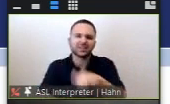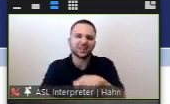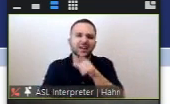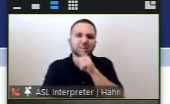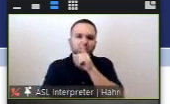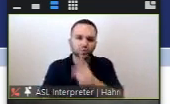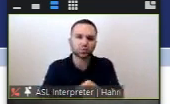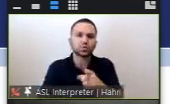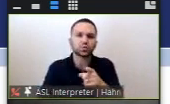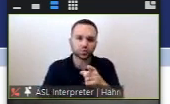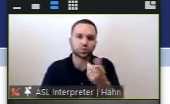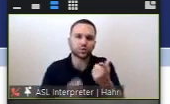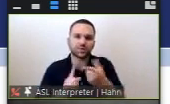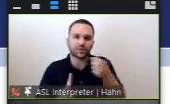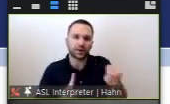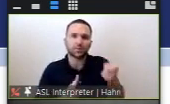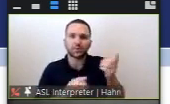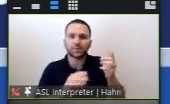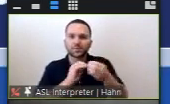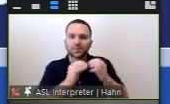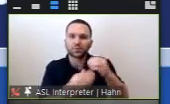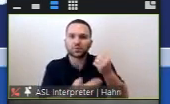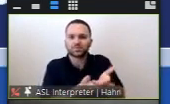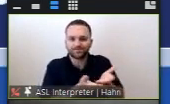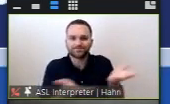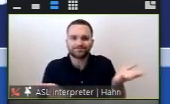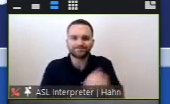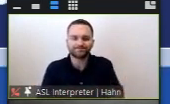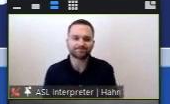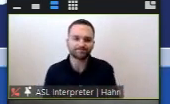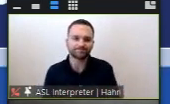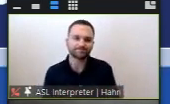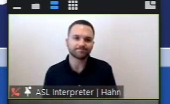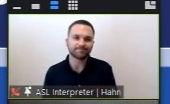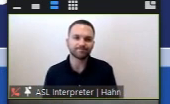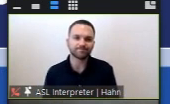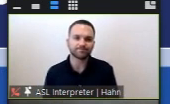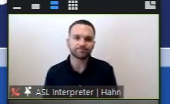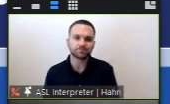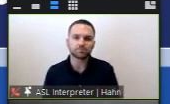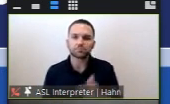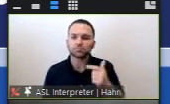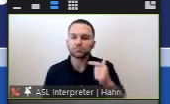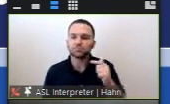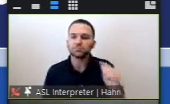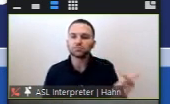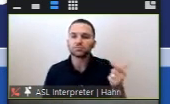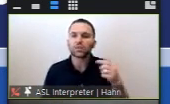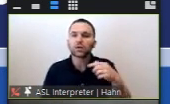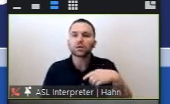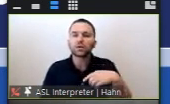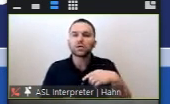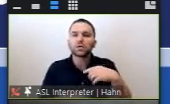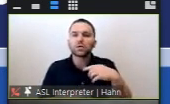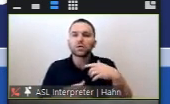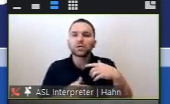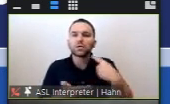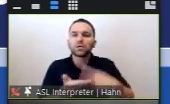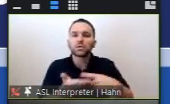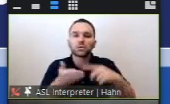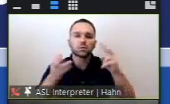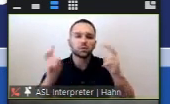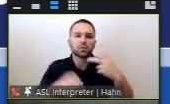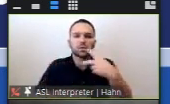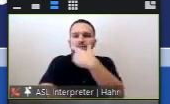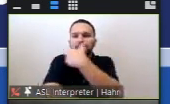that you're looking at now. Next slide, please. All right, so moving on to our vaccine breakthrough